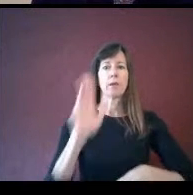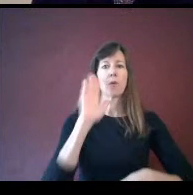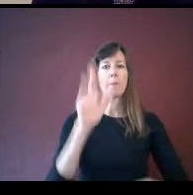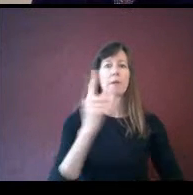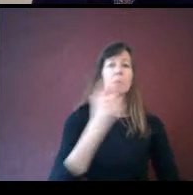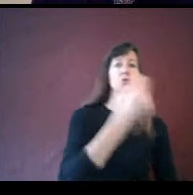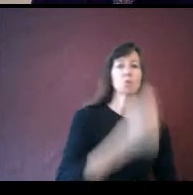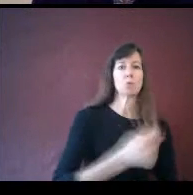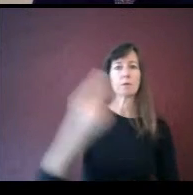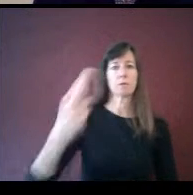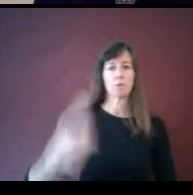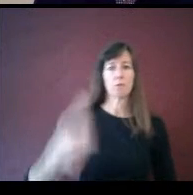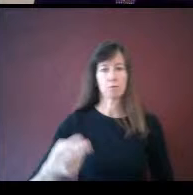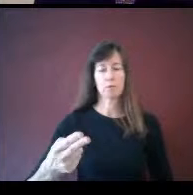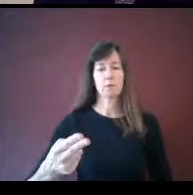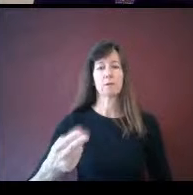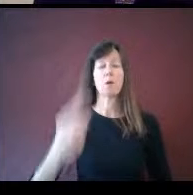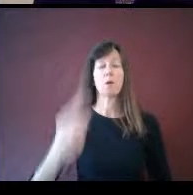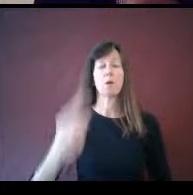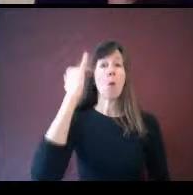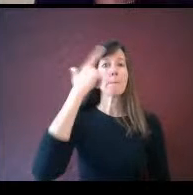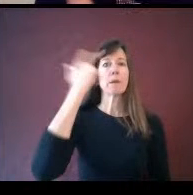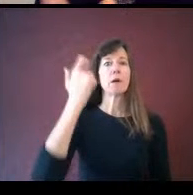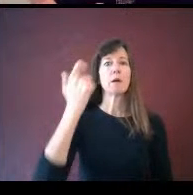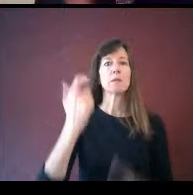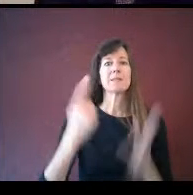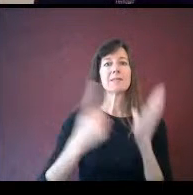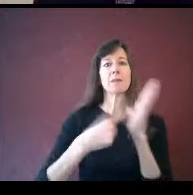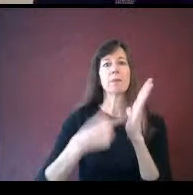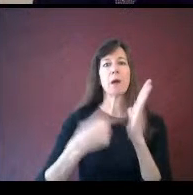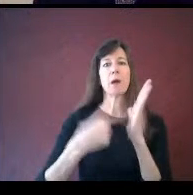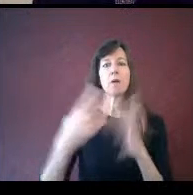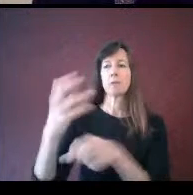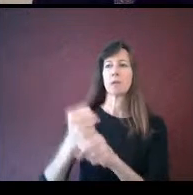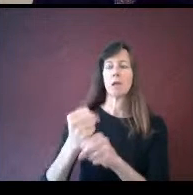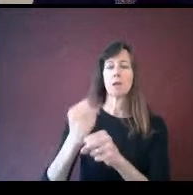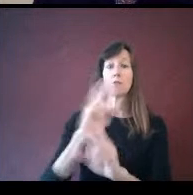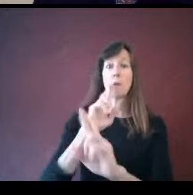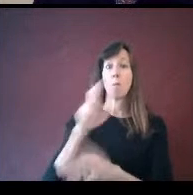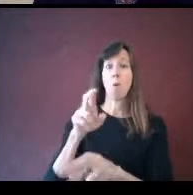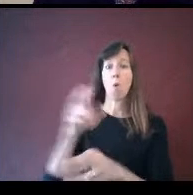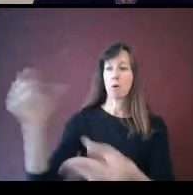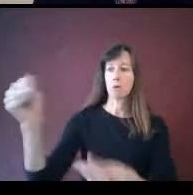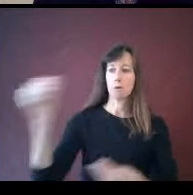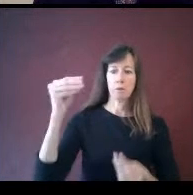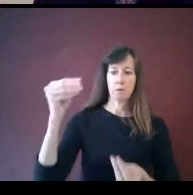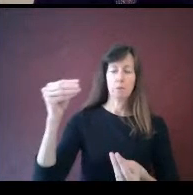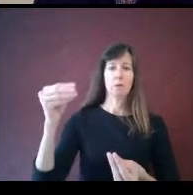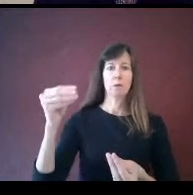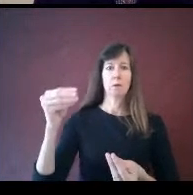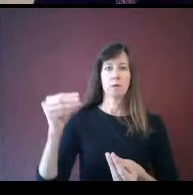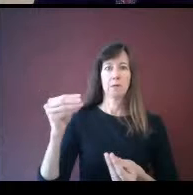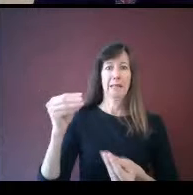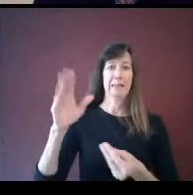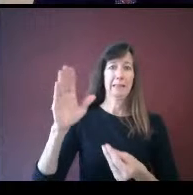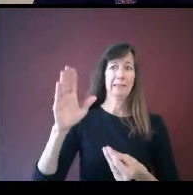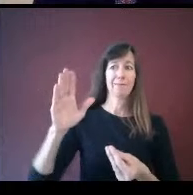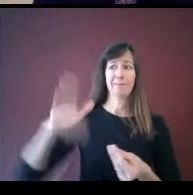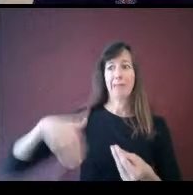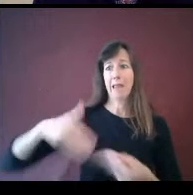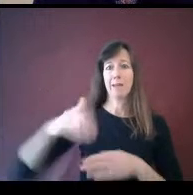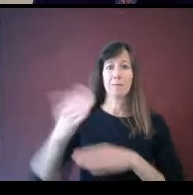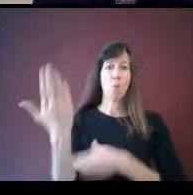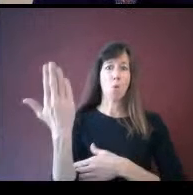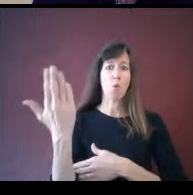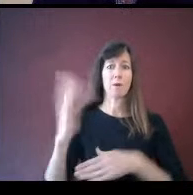late morning or even early afternoon, and pushing back an hour will let us actually share more up-to-date and more accurate